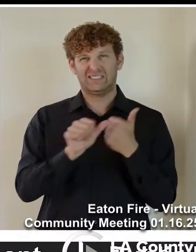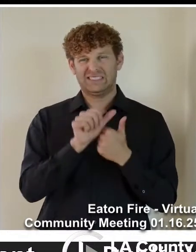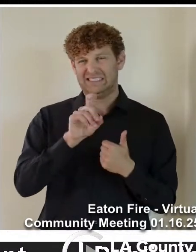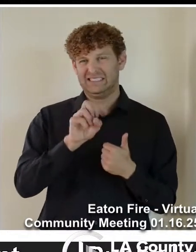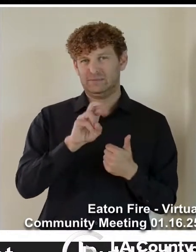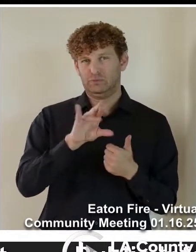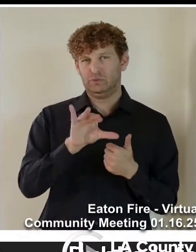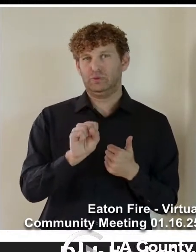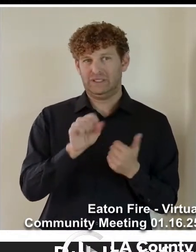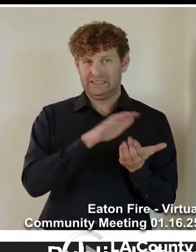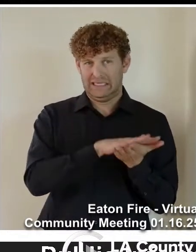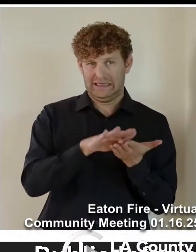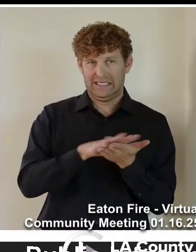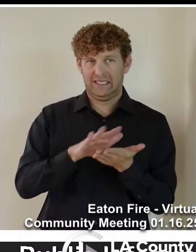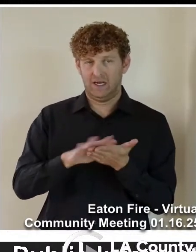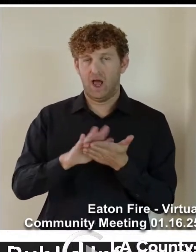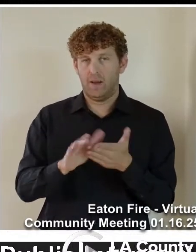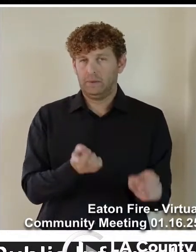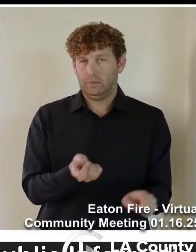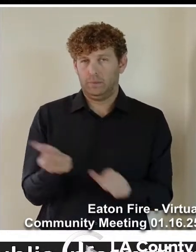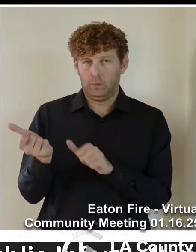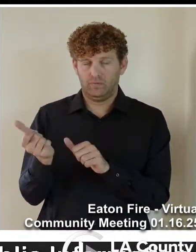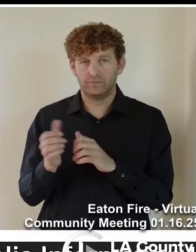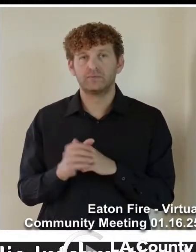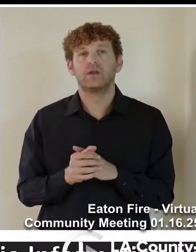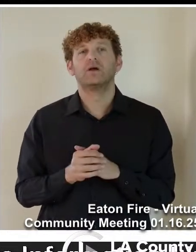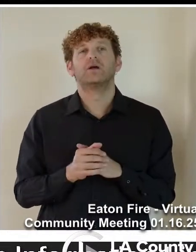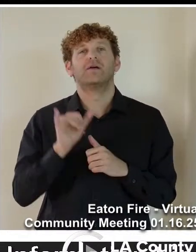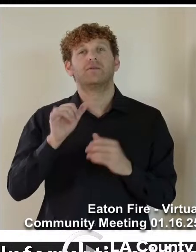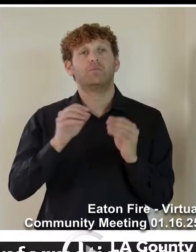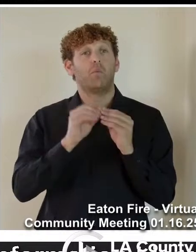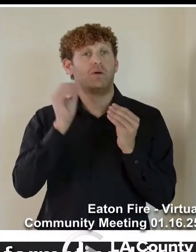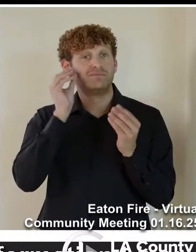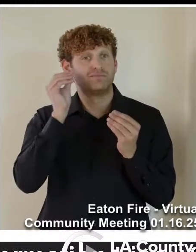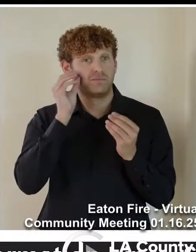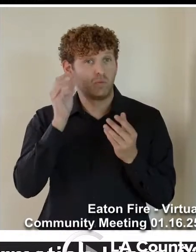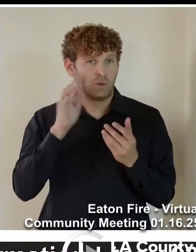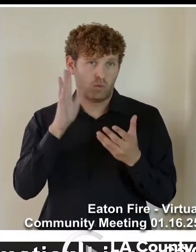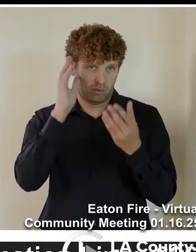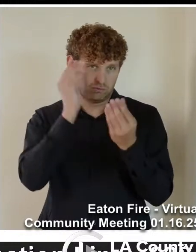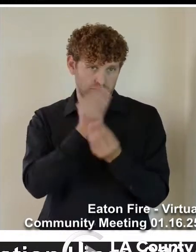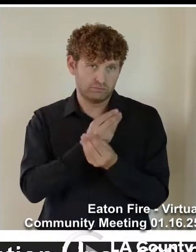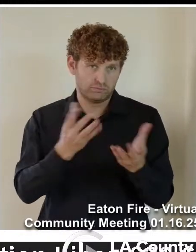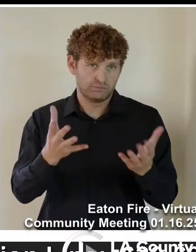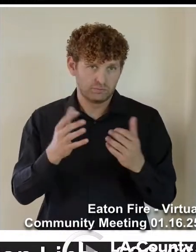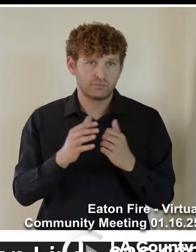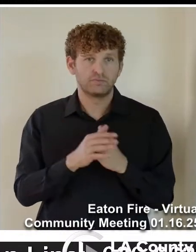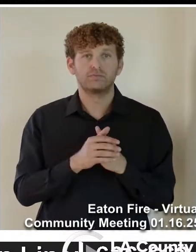will release more detailed information about the debris removal program as it becomes available. Please visit